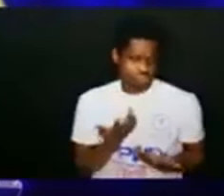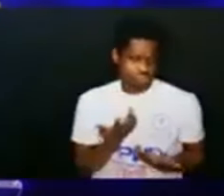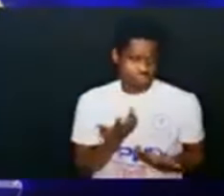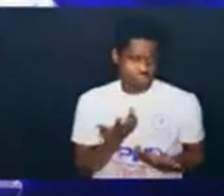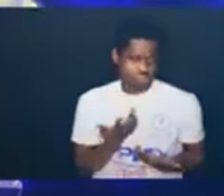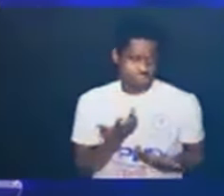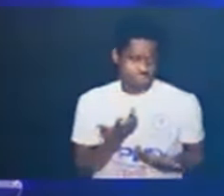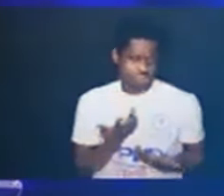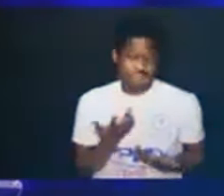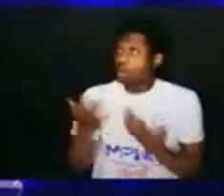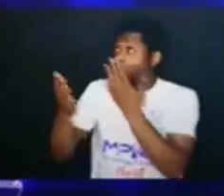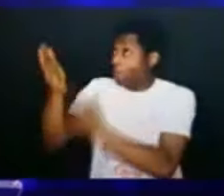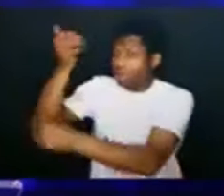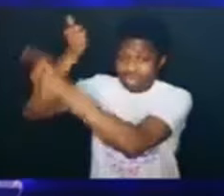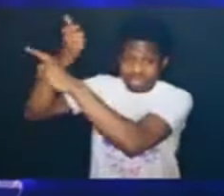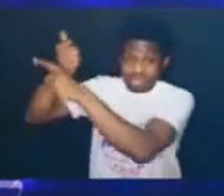It is the Lord who judges.